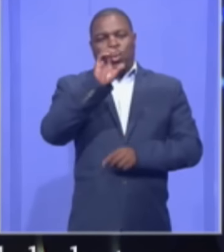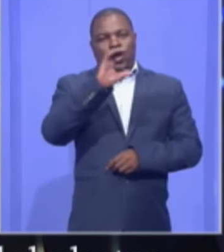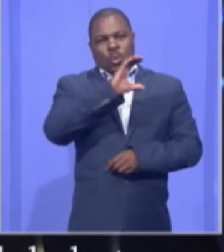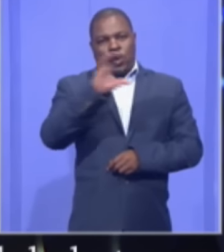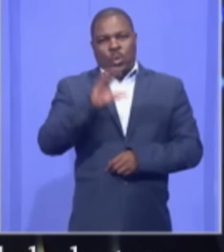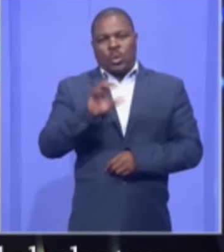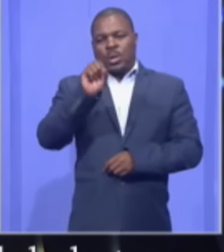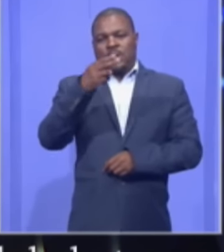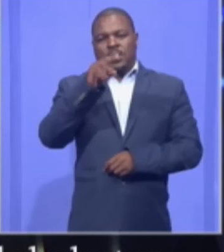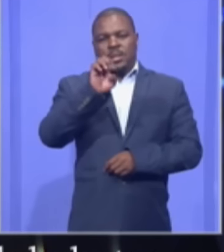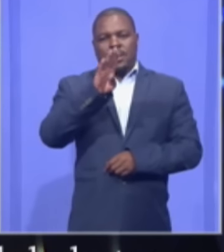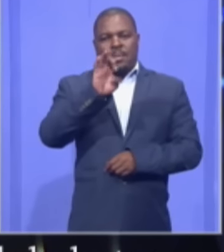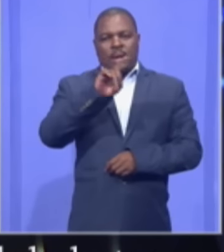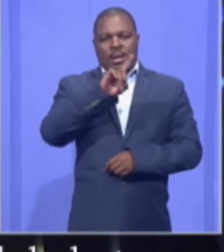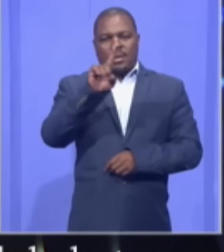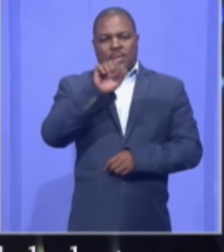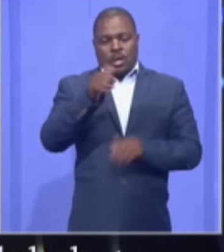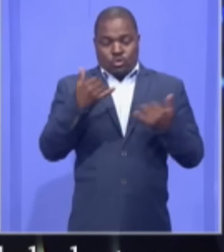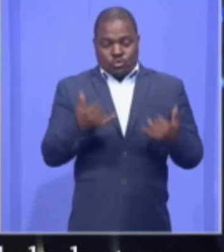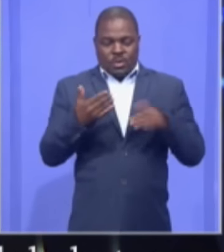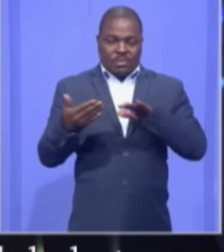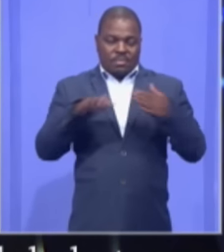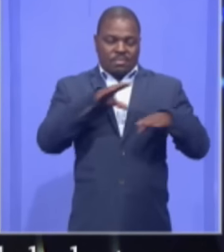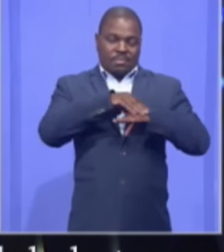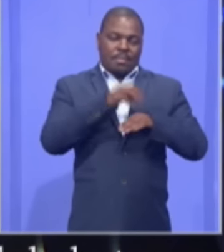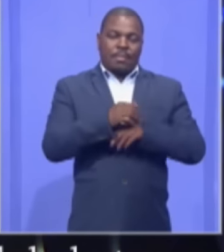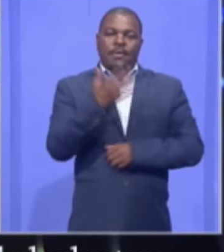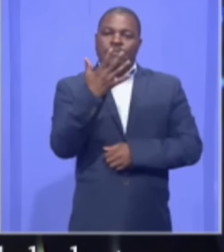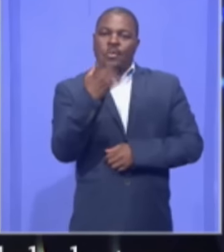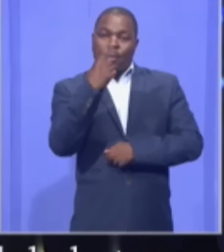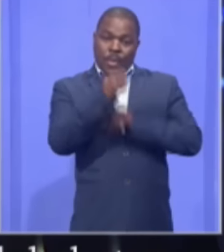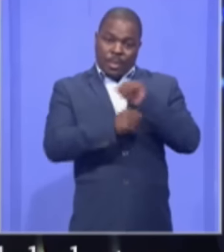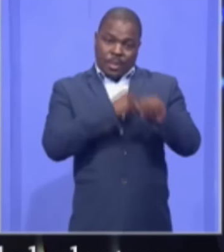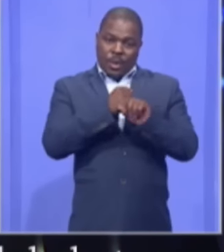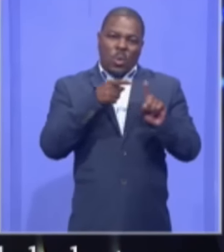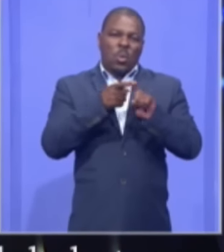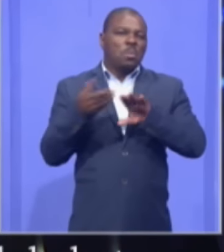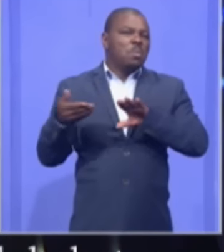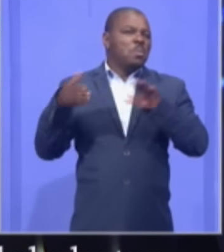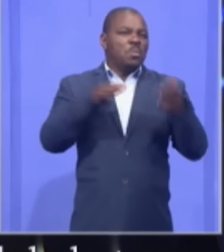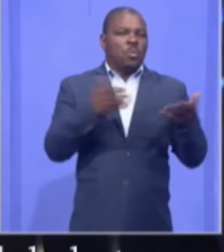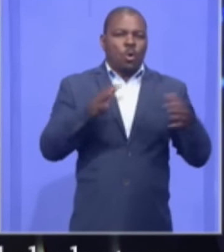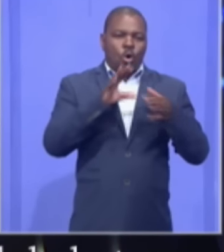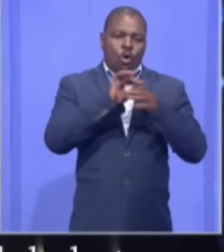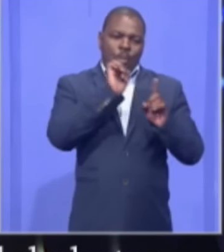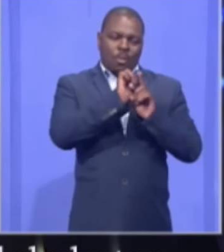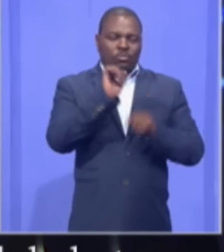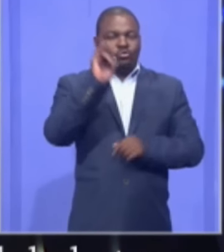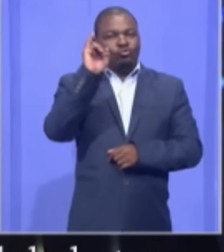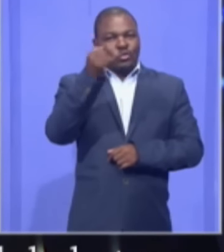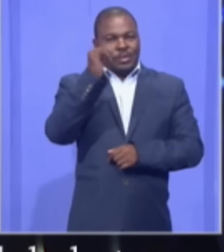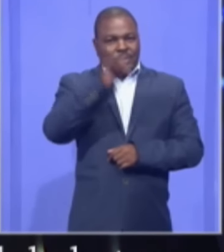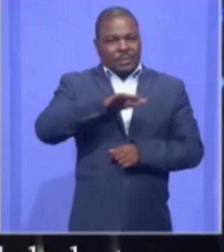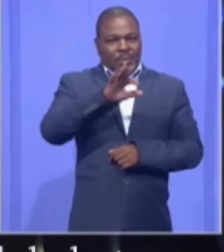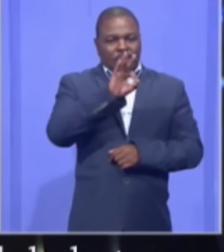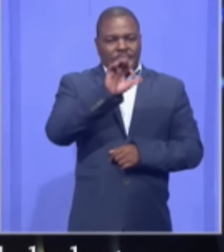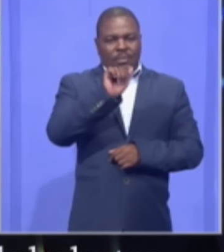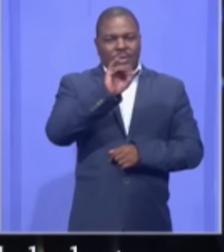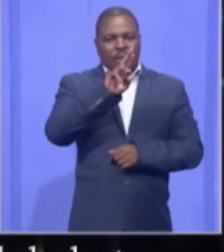tse 51. Doc Shebeleza o hlokahetse lapeng la hae Fairlands,